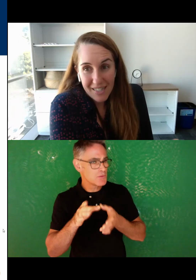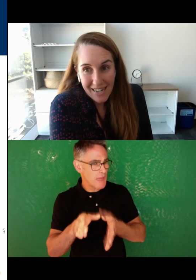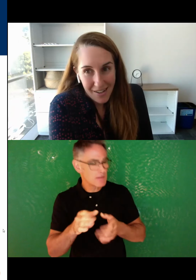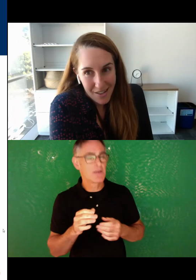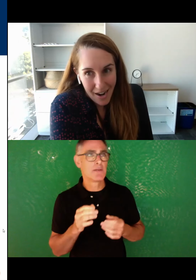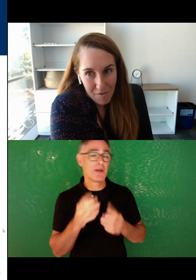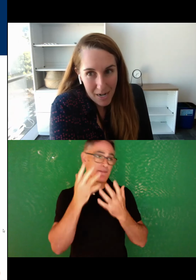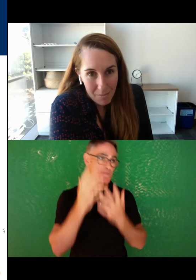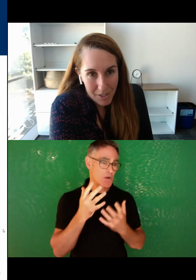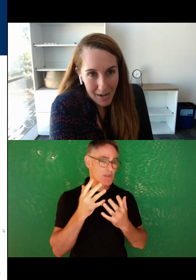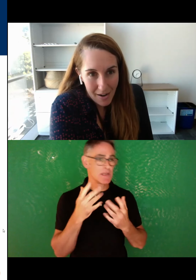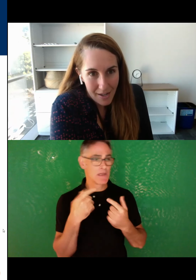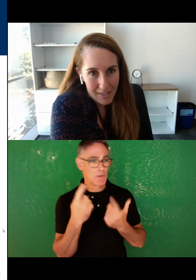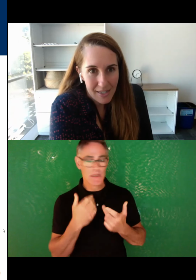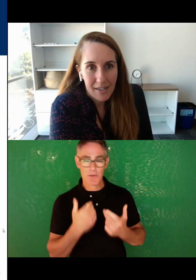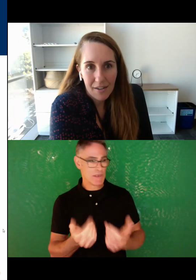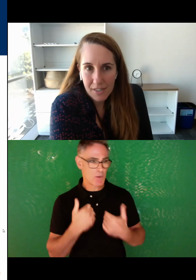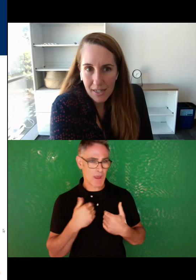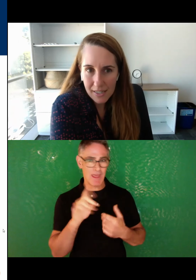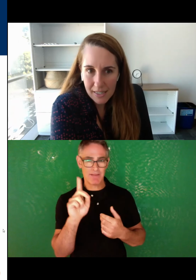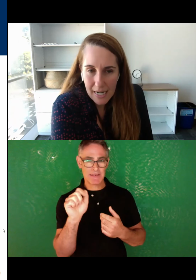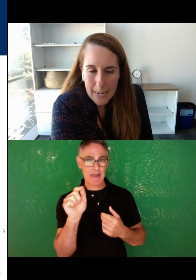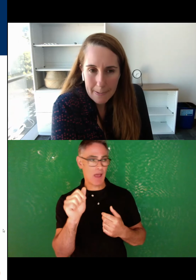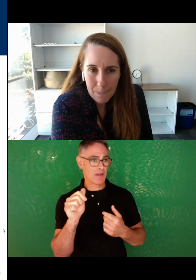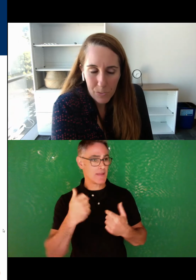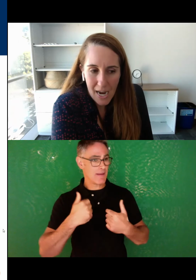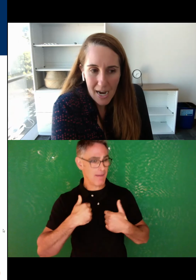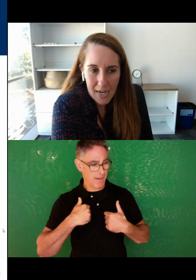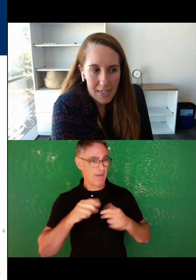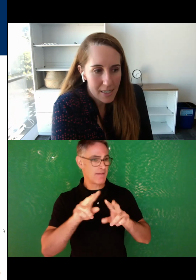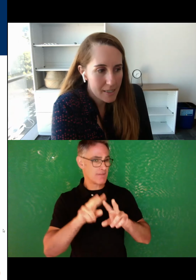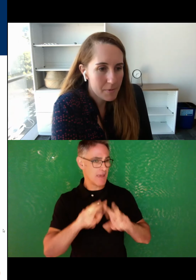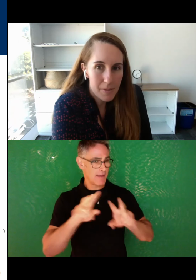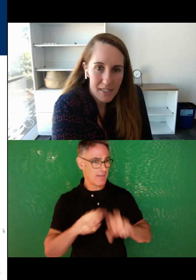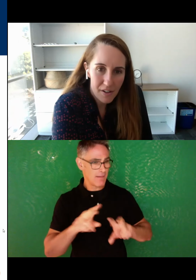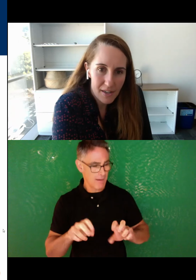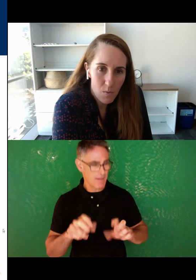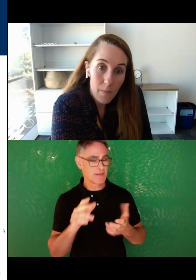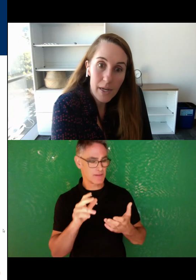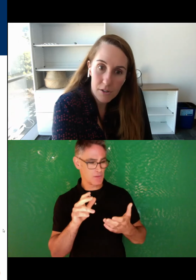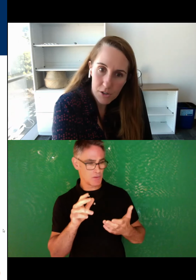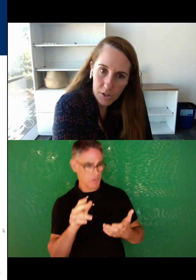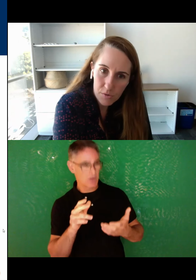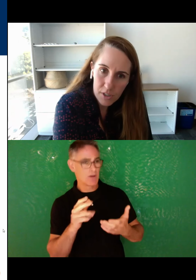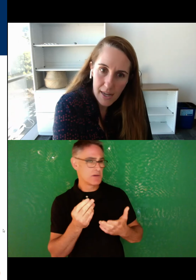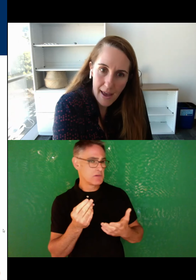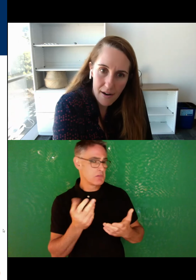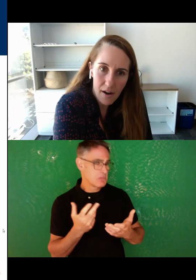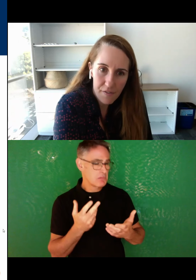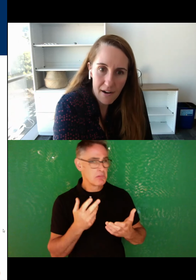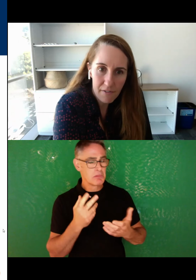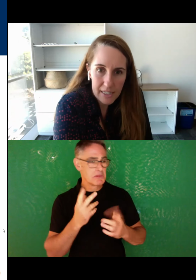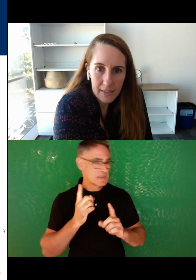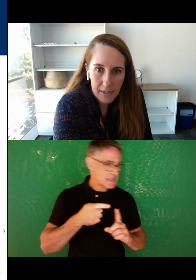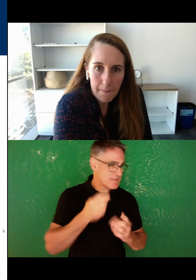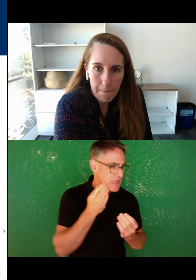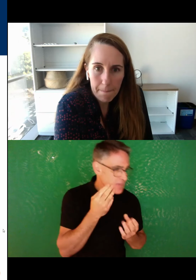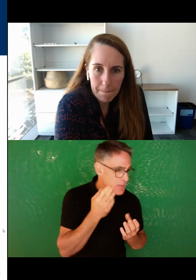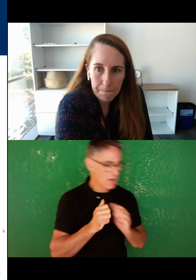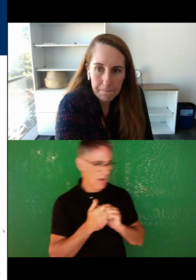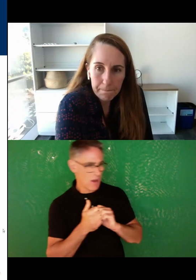don't have data that I've been able to analyze that gives us some specifics on what we can do to head off that risk.